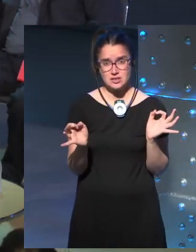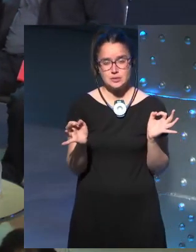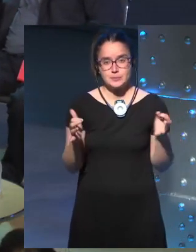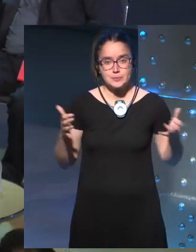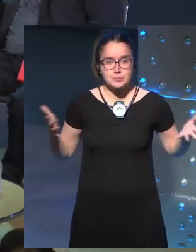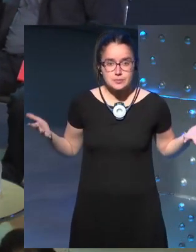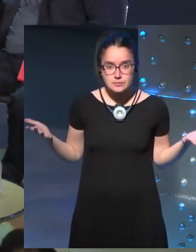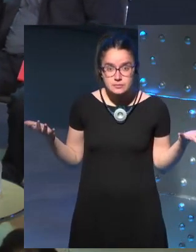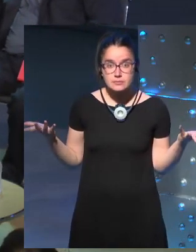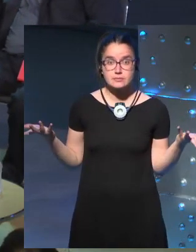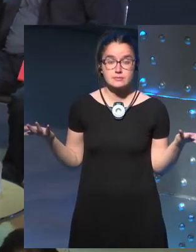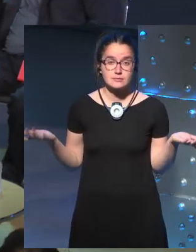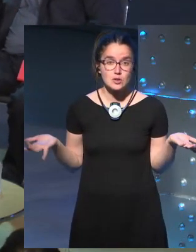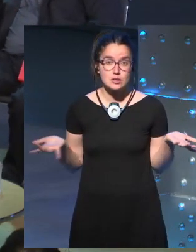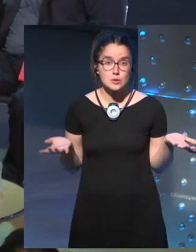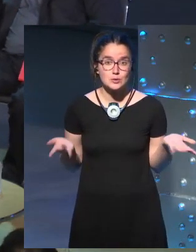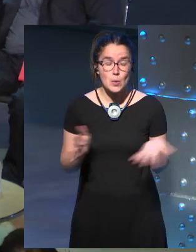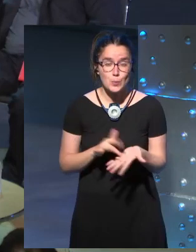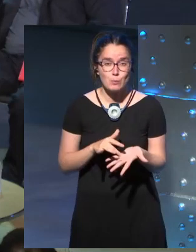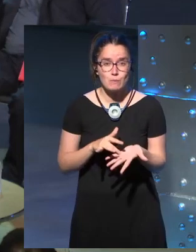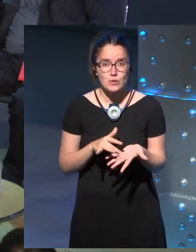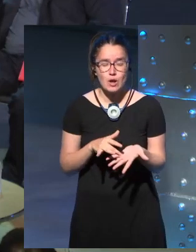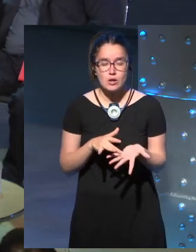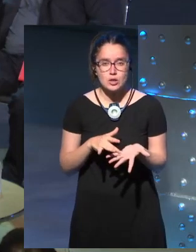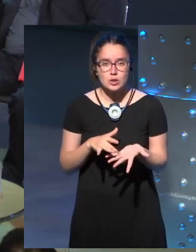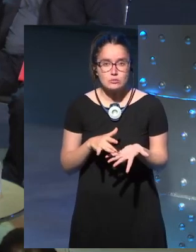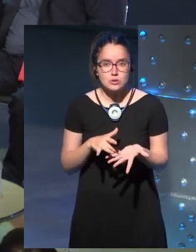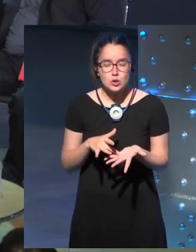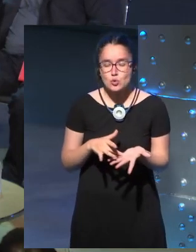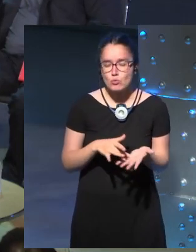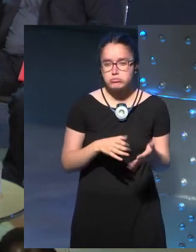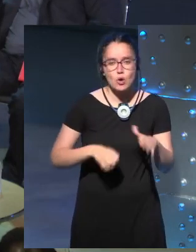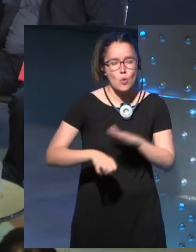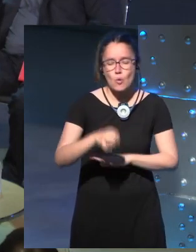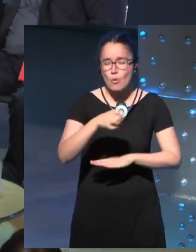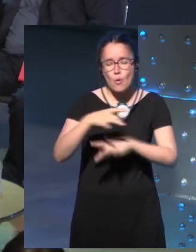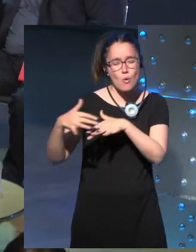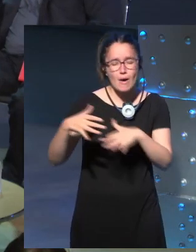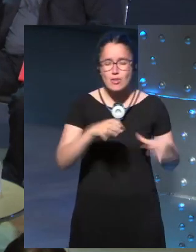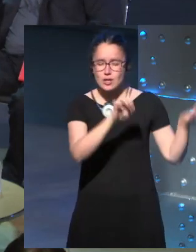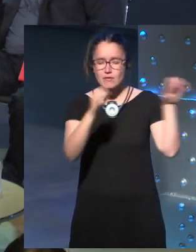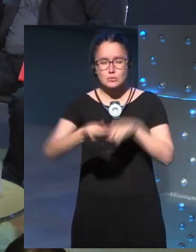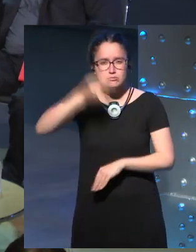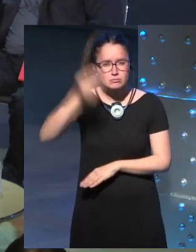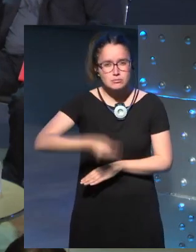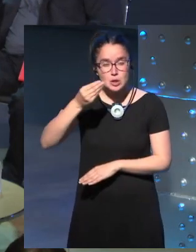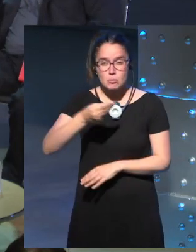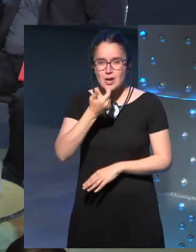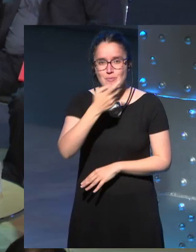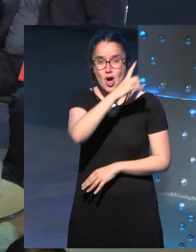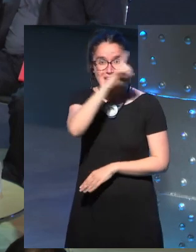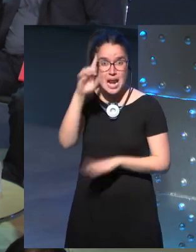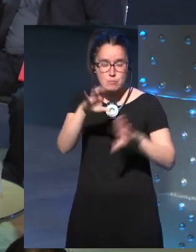a skillful piece of defensive play. You have a team, not the best team in the world, but my team, and